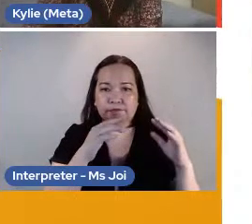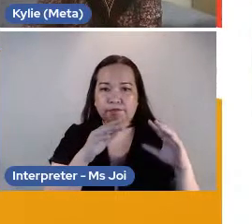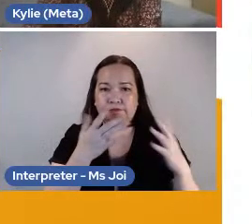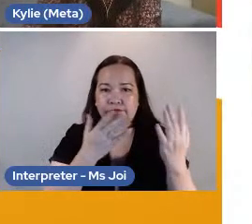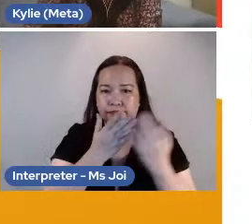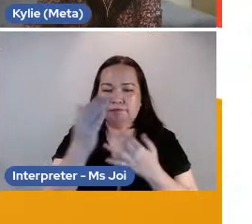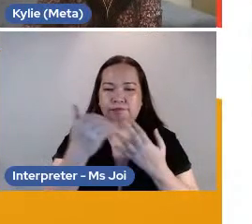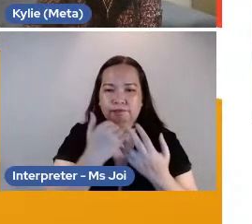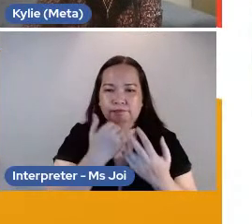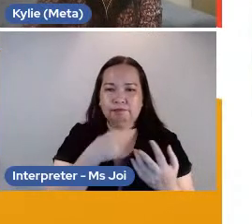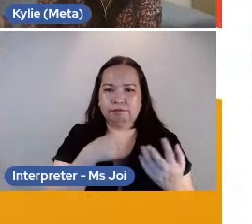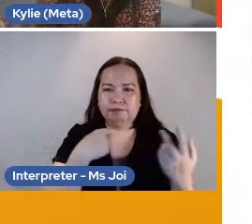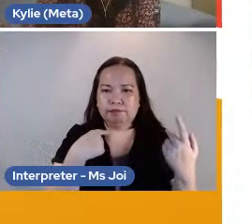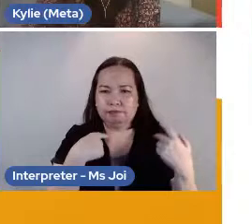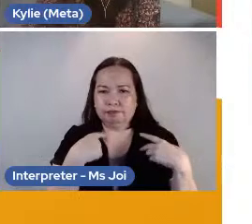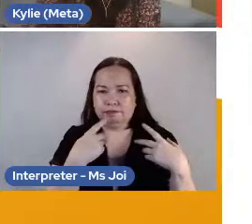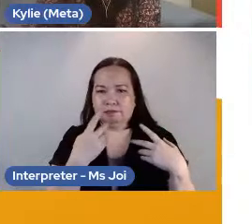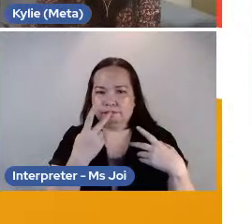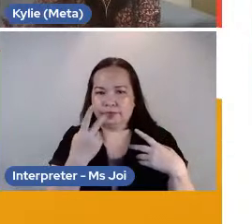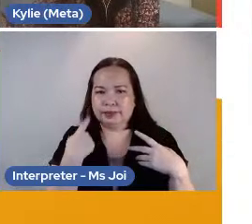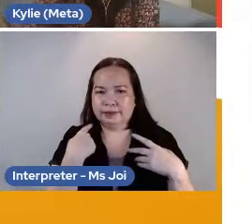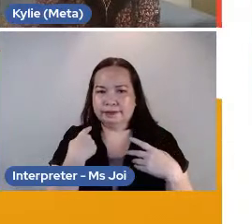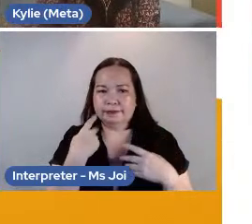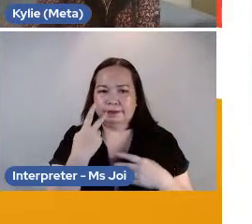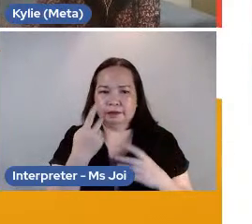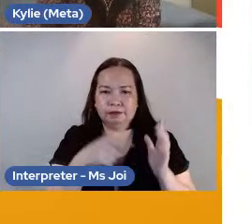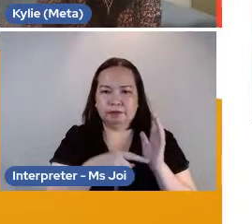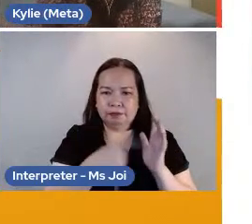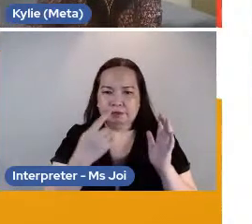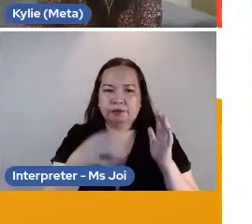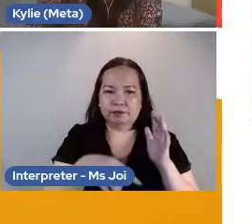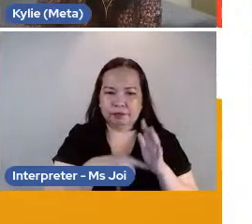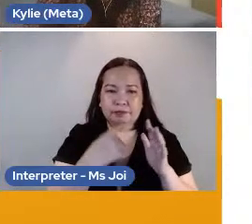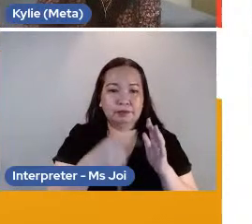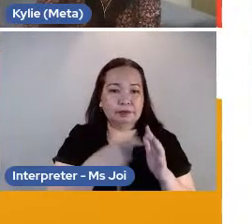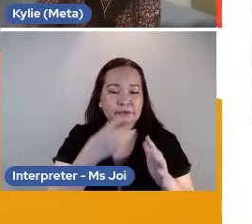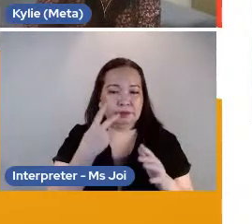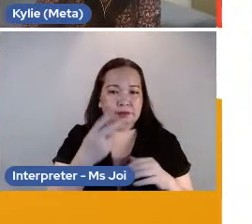time to time. So I think that's important to keep in mind that